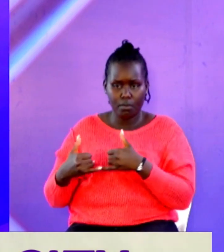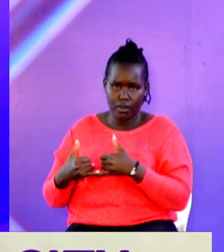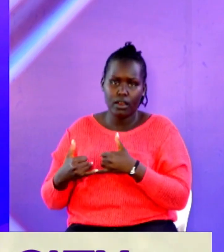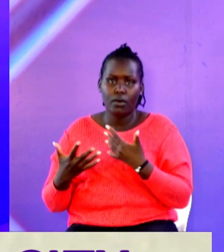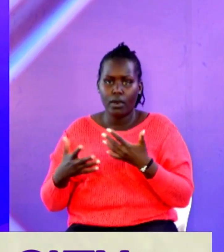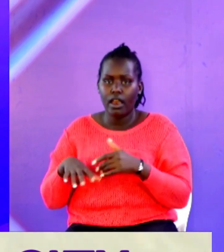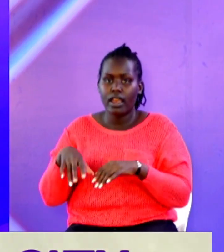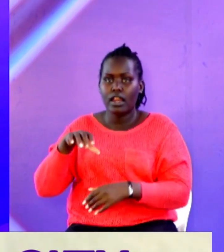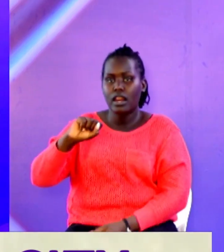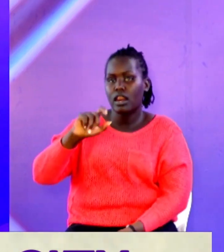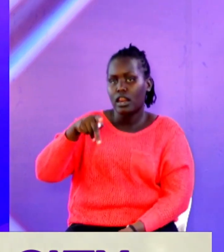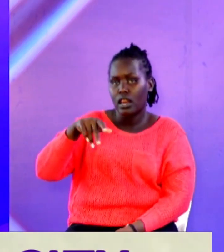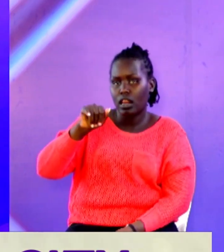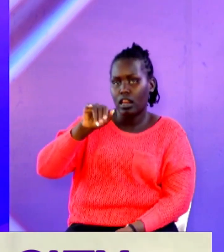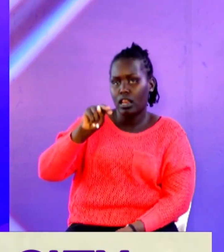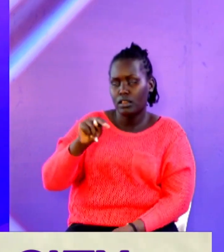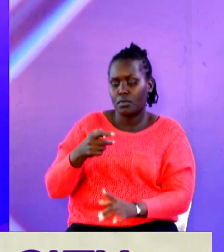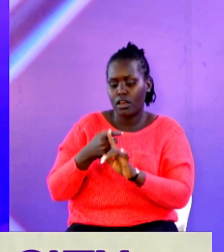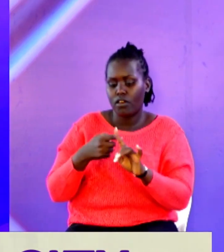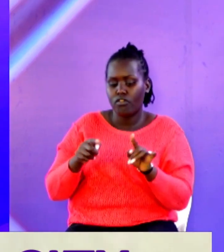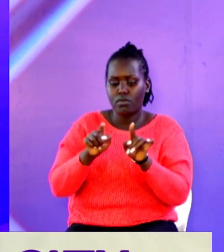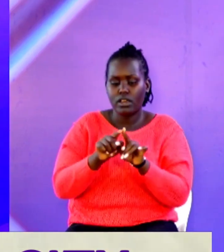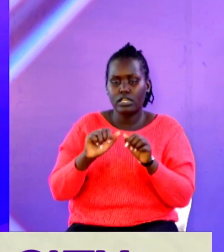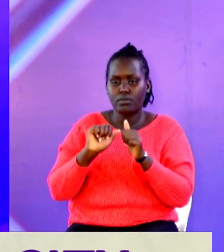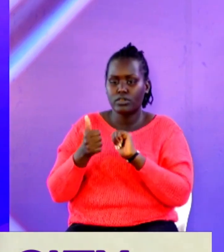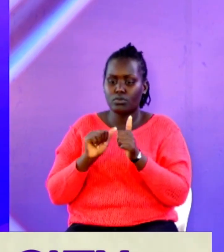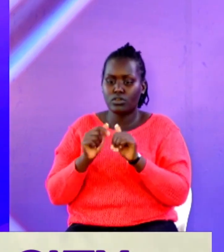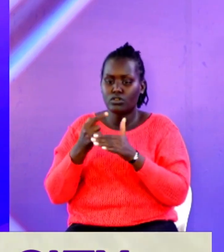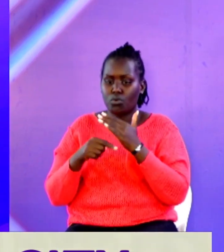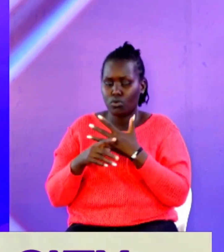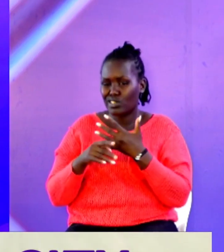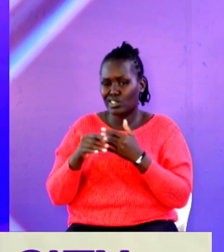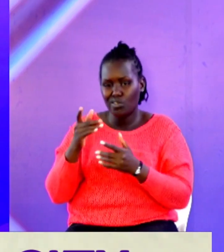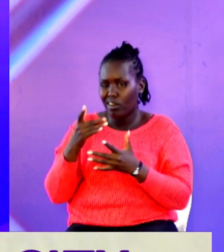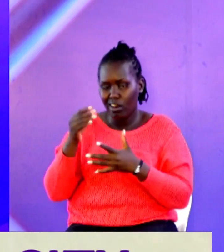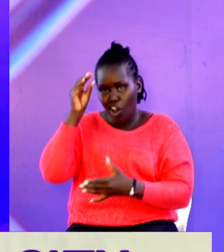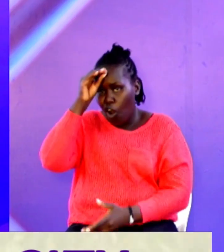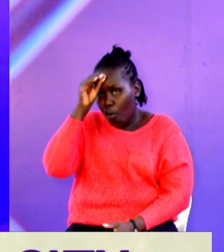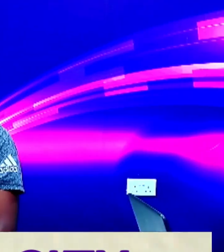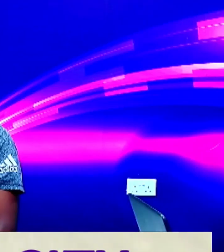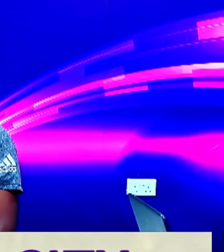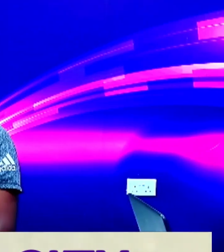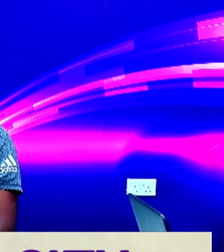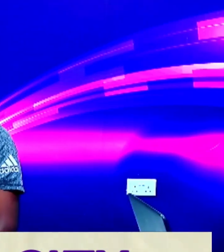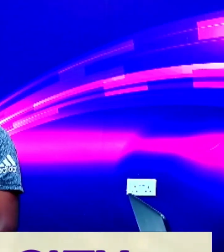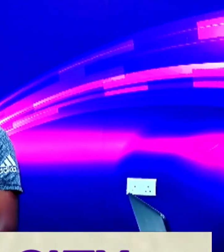in Spain? It was from the same sports. What is your take on this?